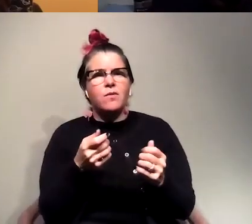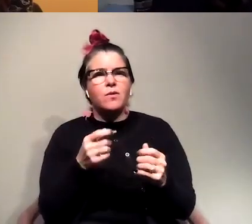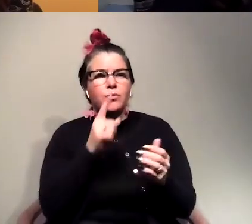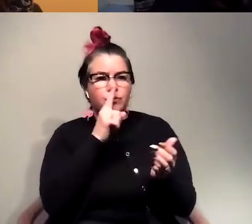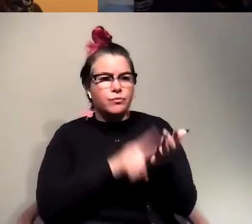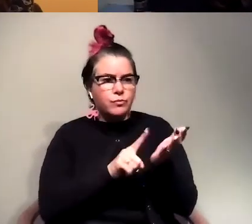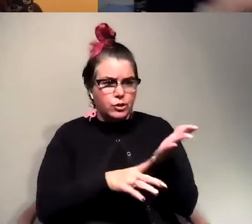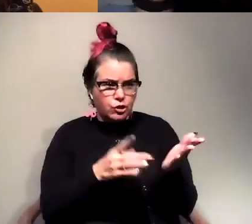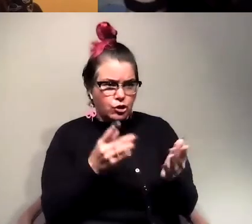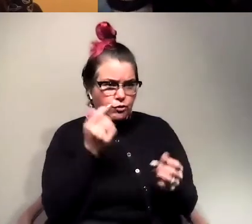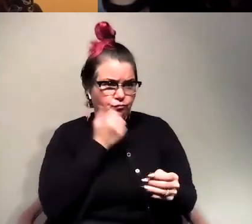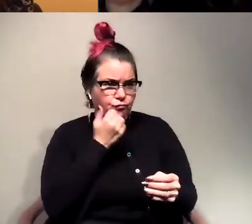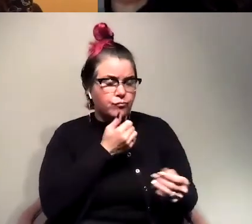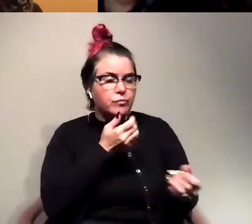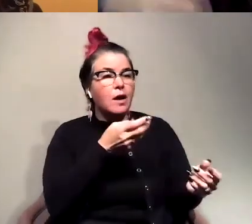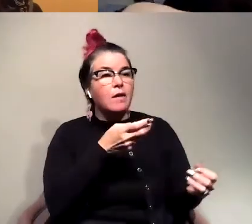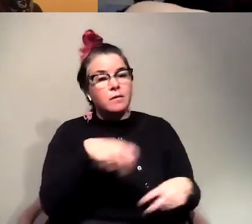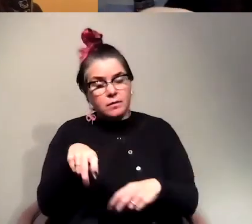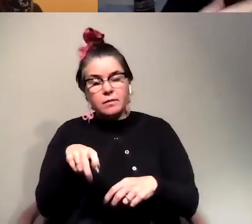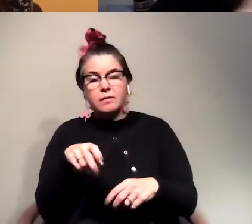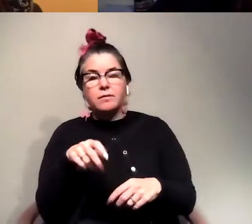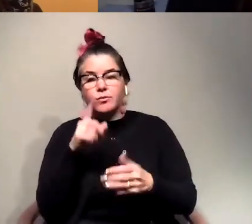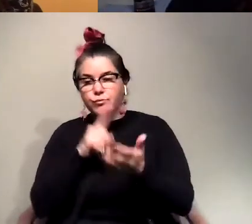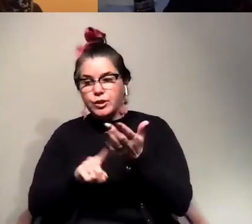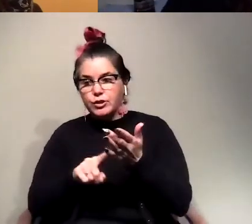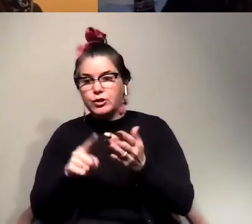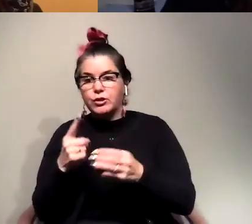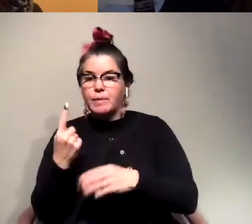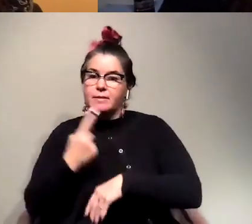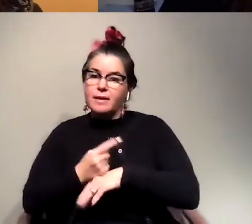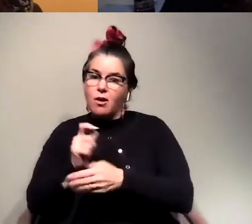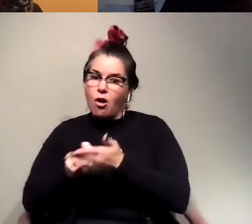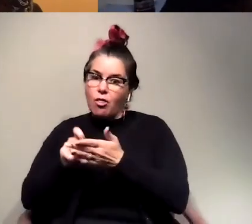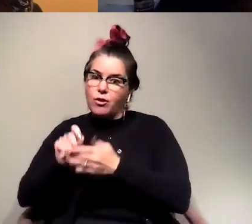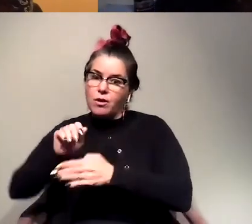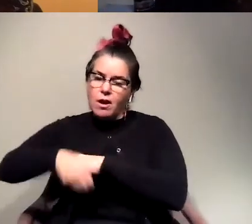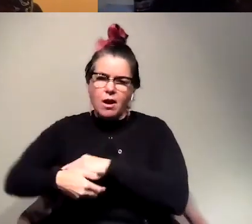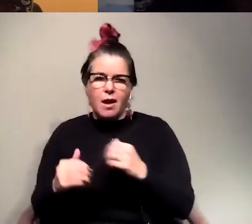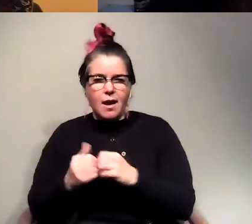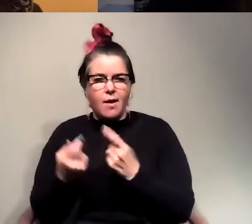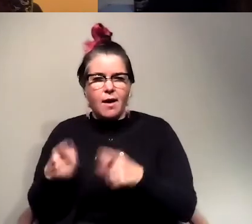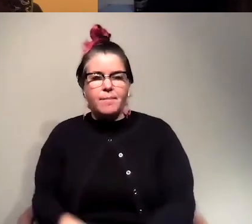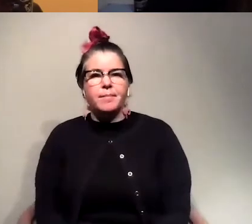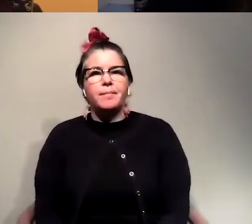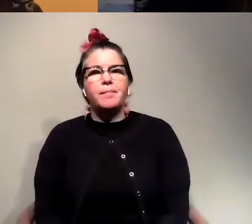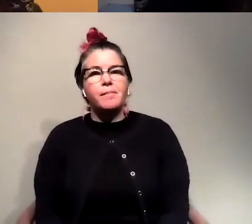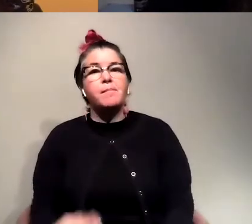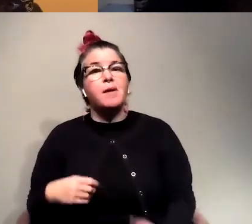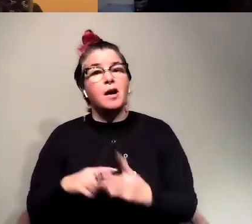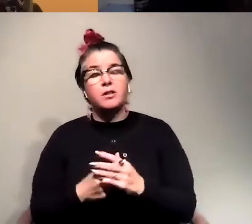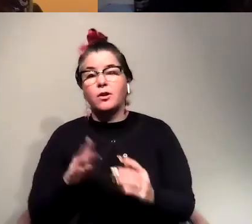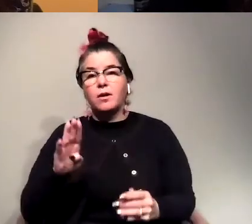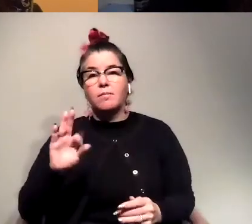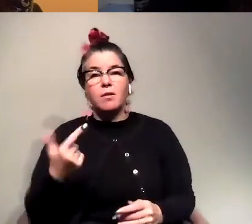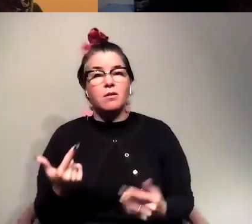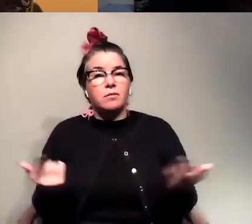during the day to researcher by day, author by night? How did that all happen? I started a blog.